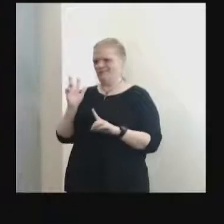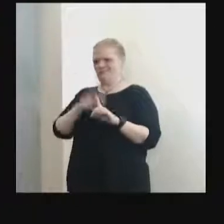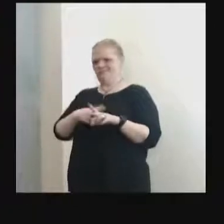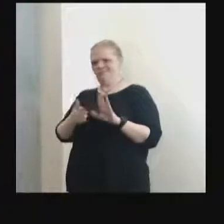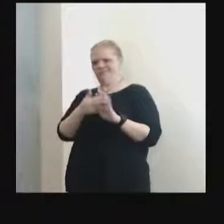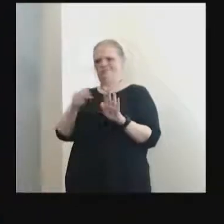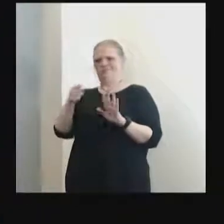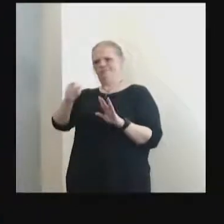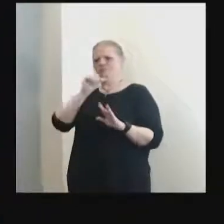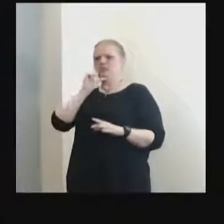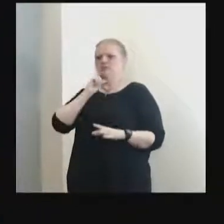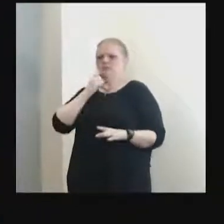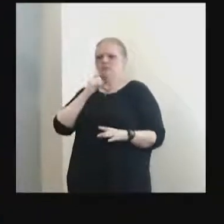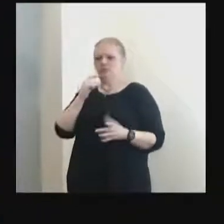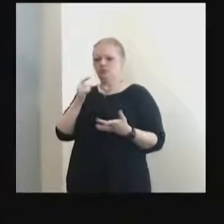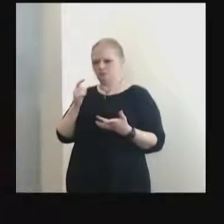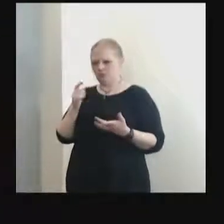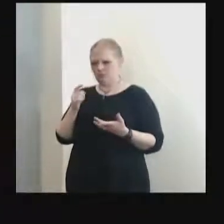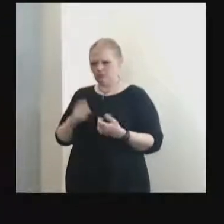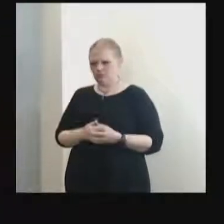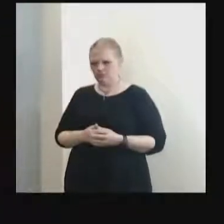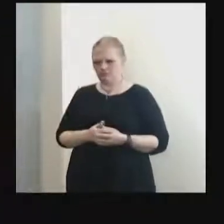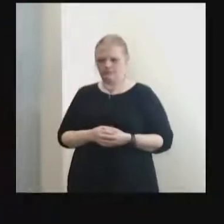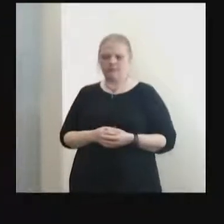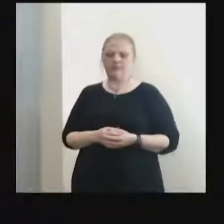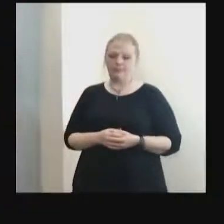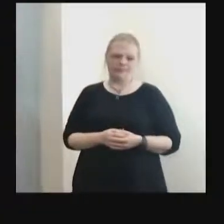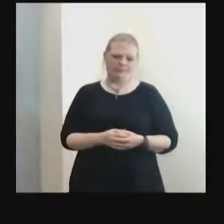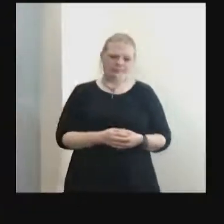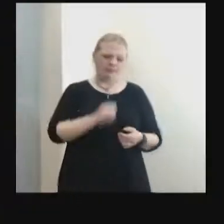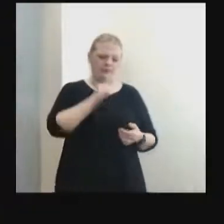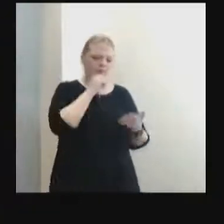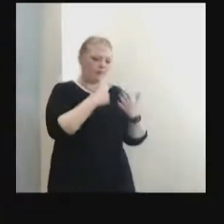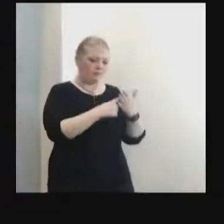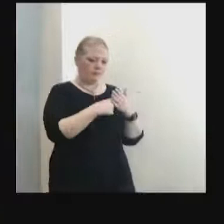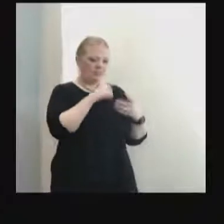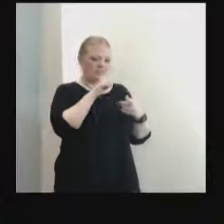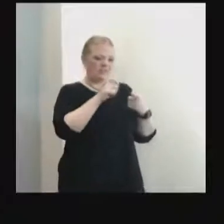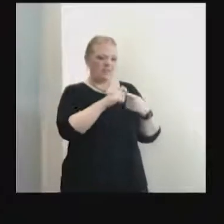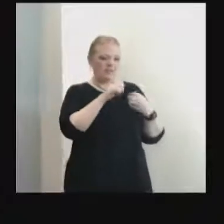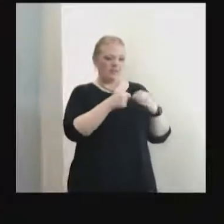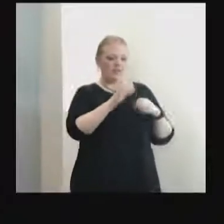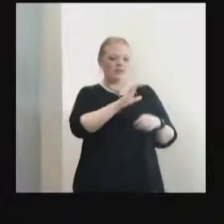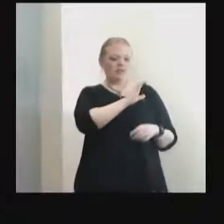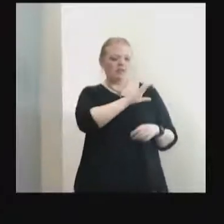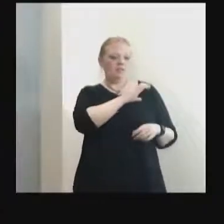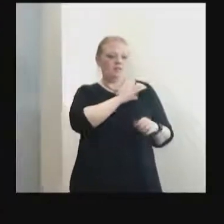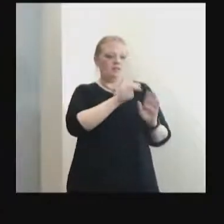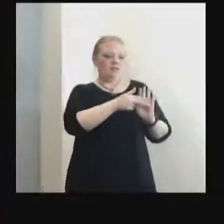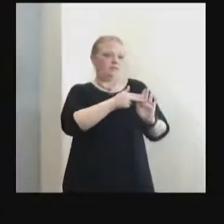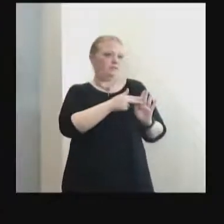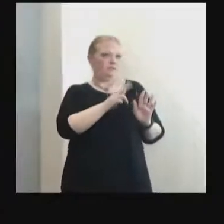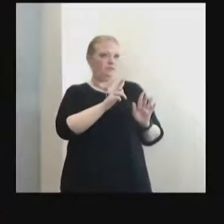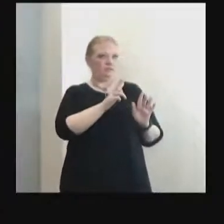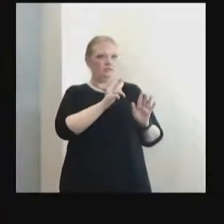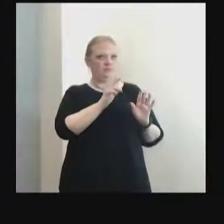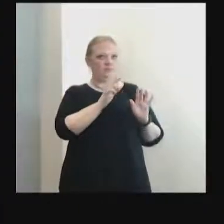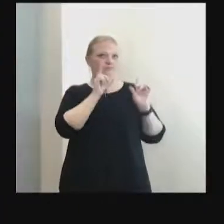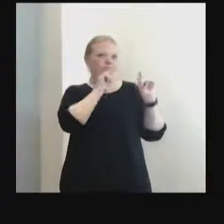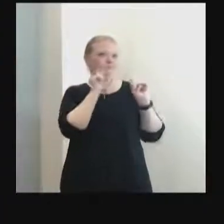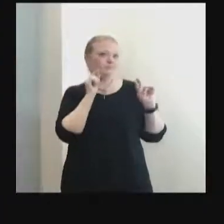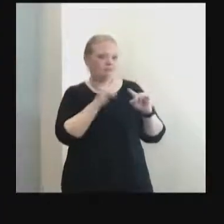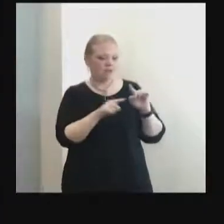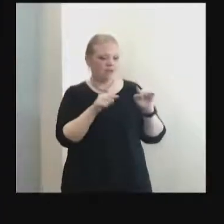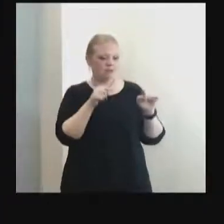taking it seriously out here despite the vaccination numbers? Well, I'm not going to talk specifically about the governor's characterization, but I am going to note he, like the rest of